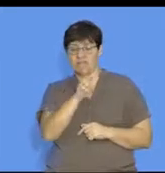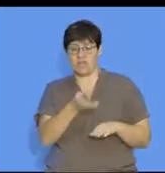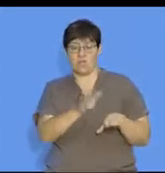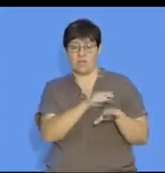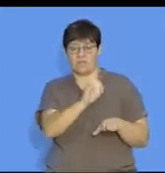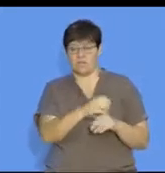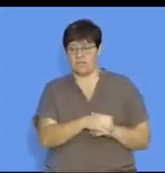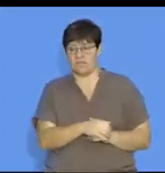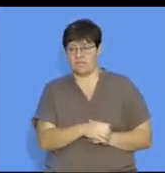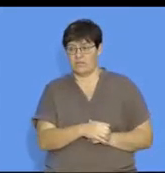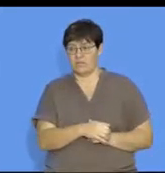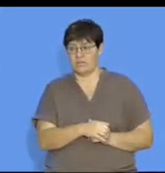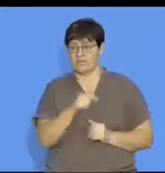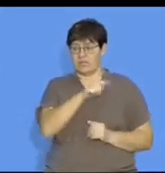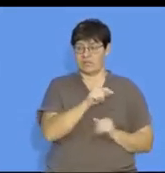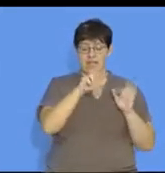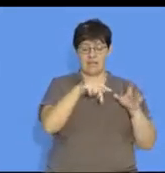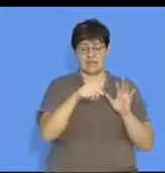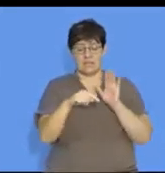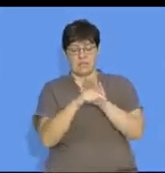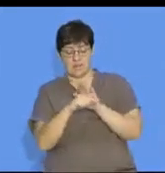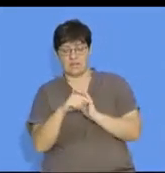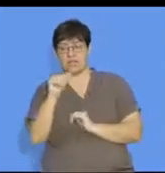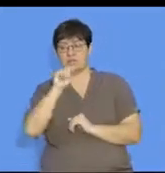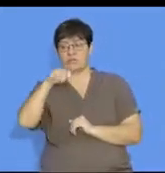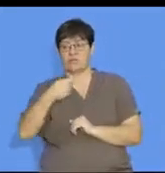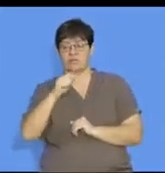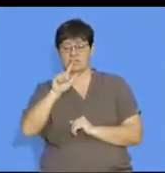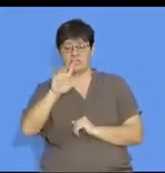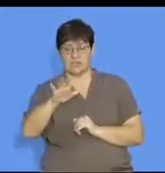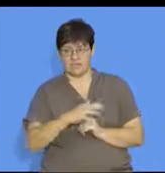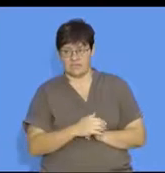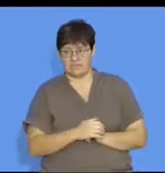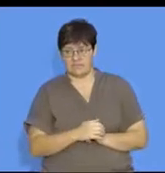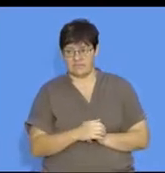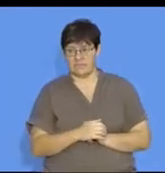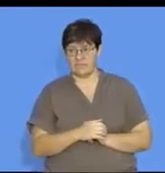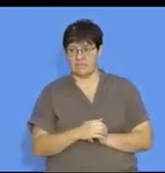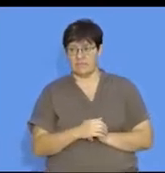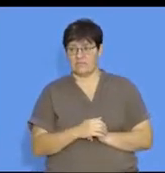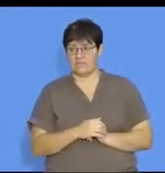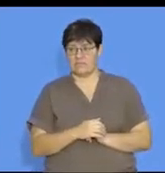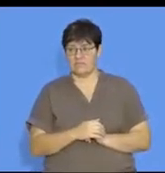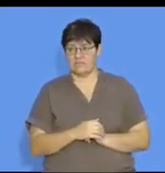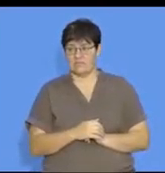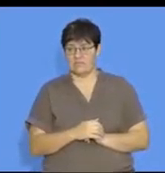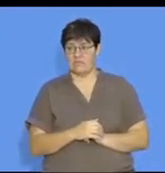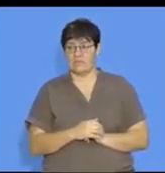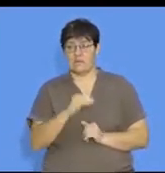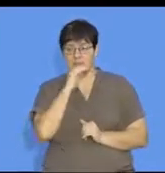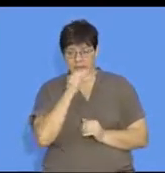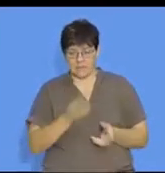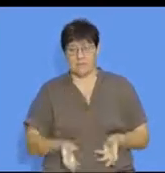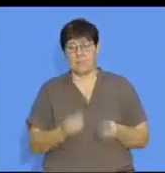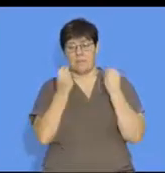V load, okay? So we can go directly and say 6,75, okay? 6,75. Then